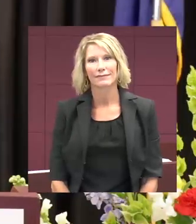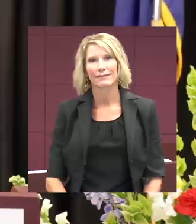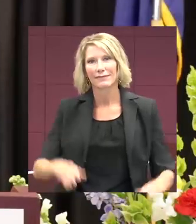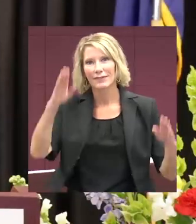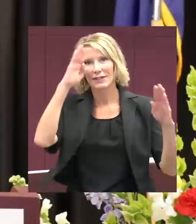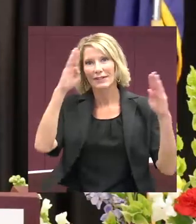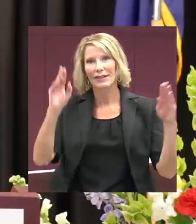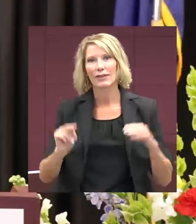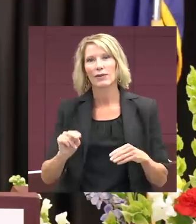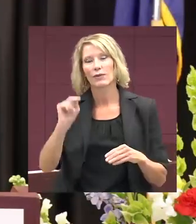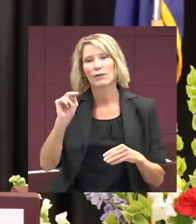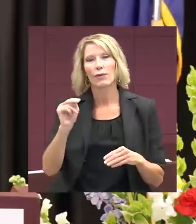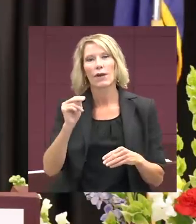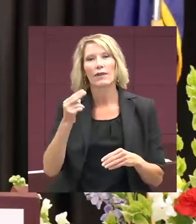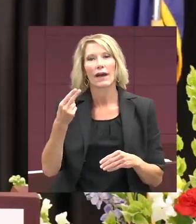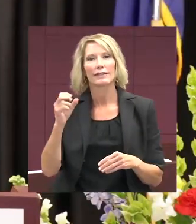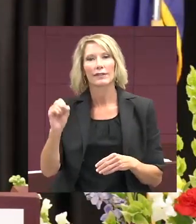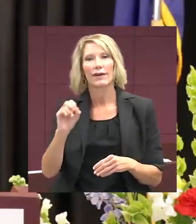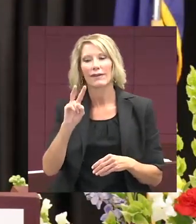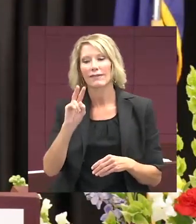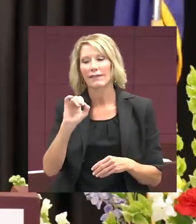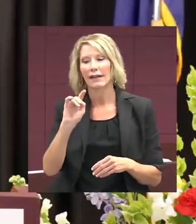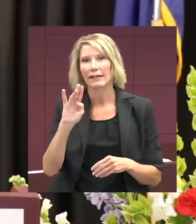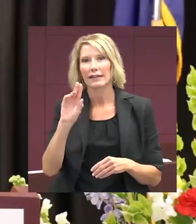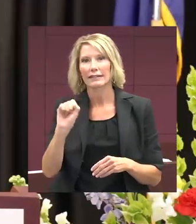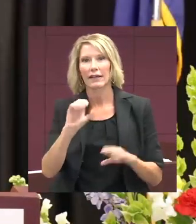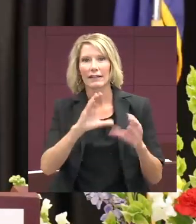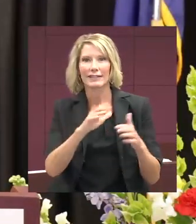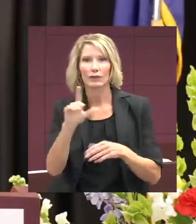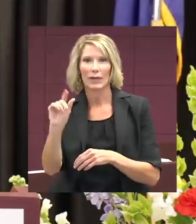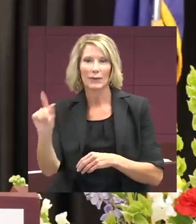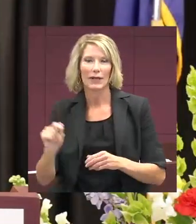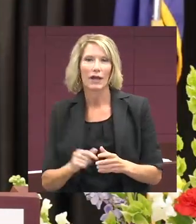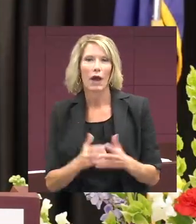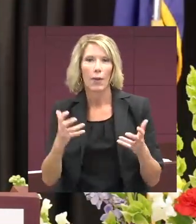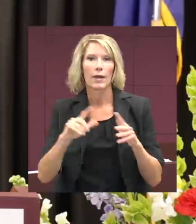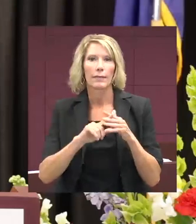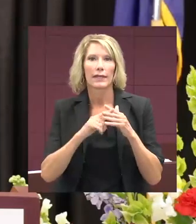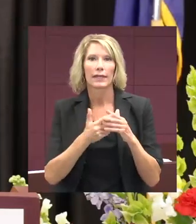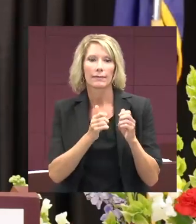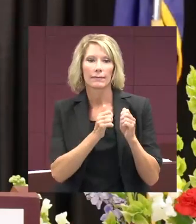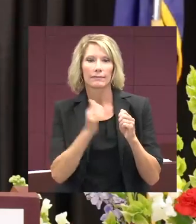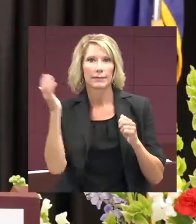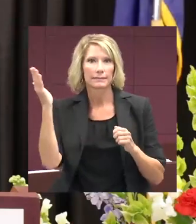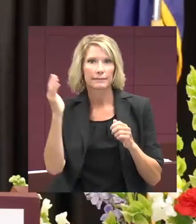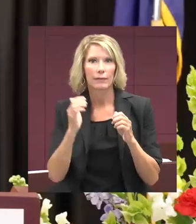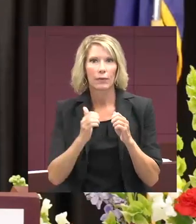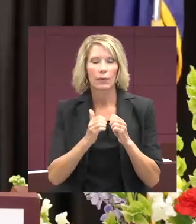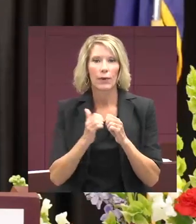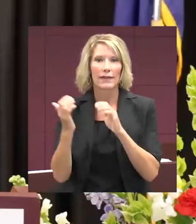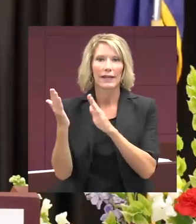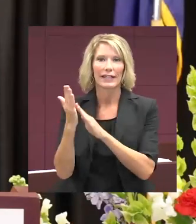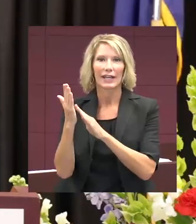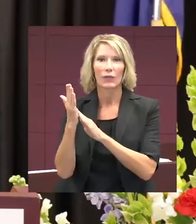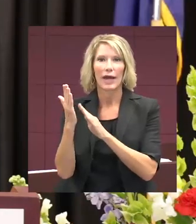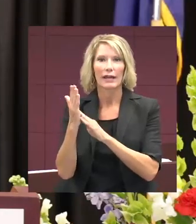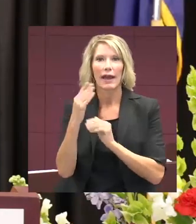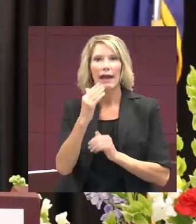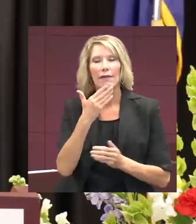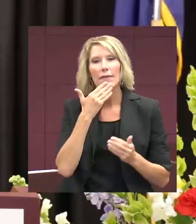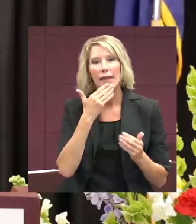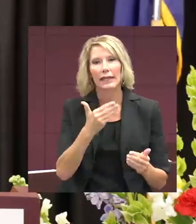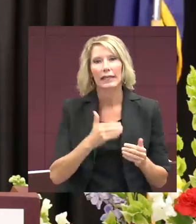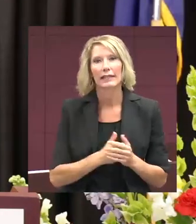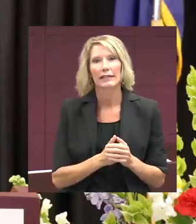Hello, North High Vikings, class of 2020. I'd like to begin my remarks by congratulating and